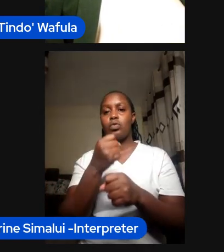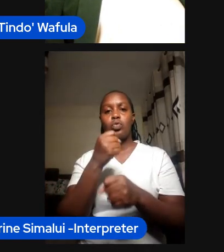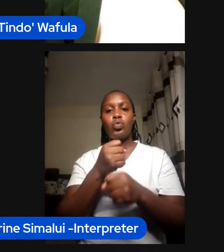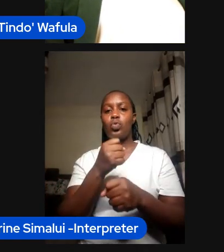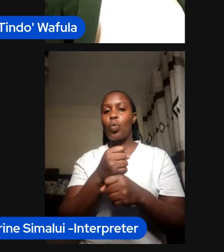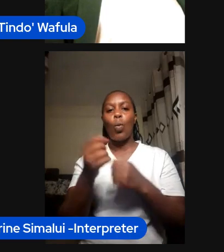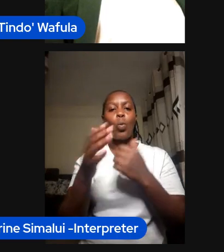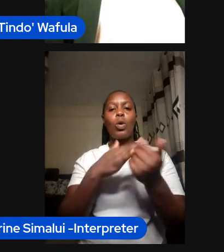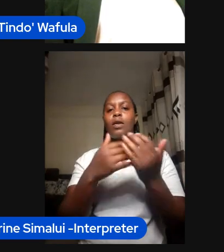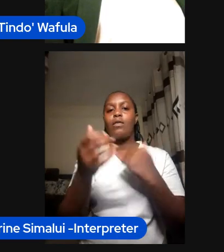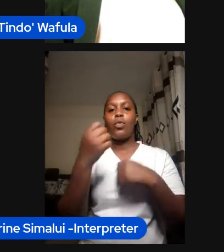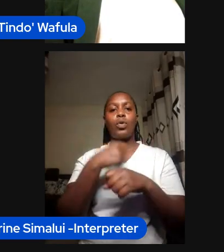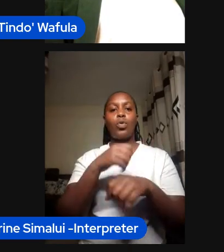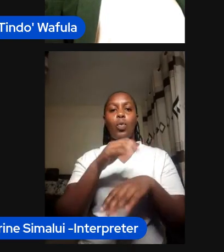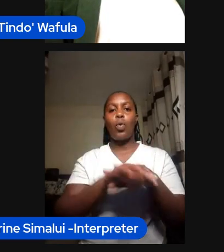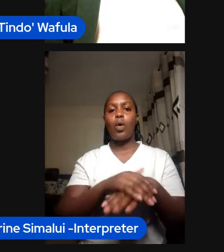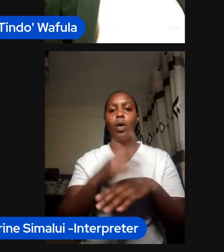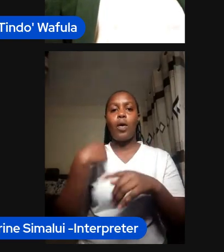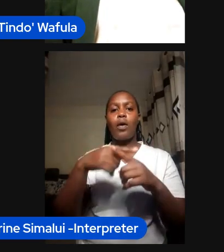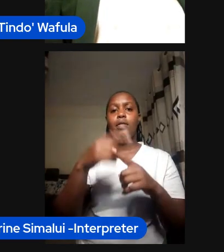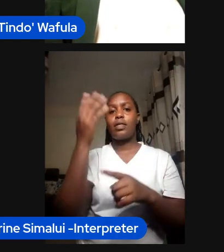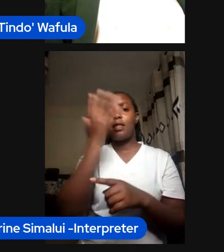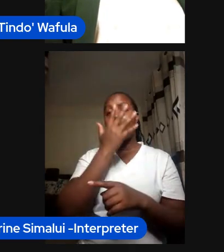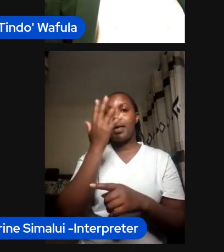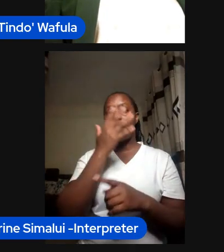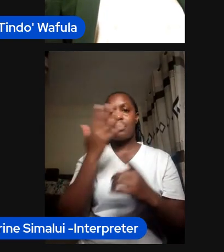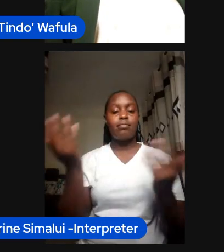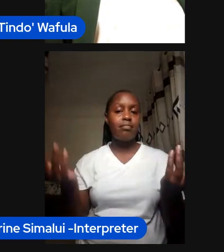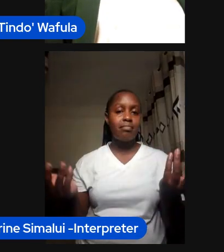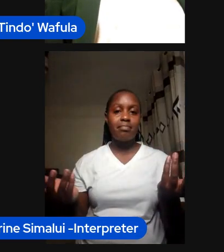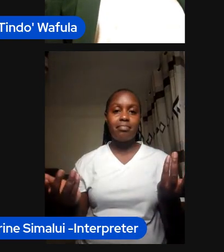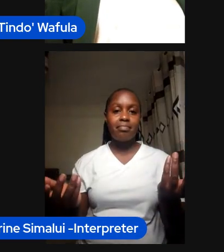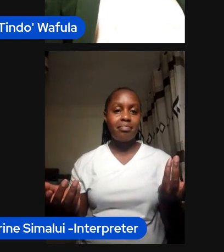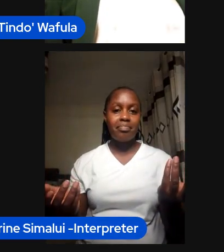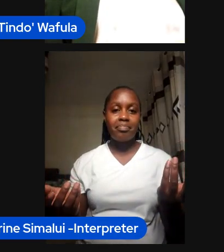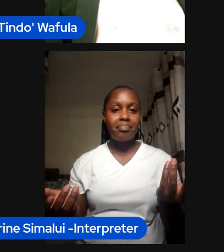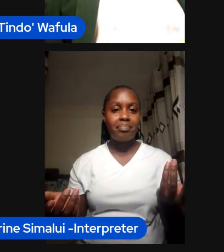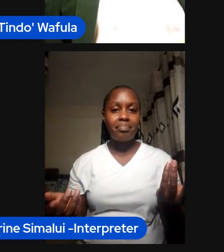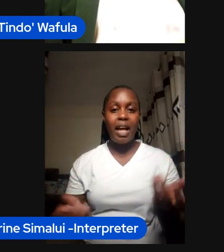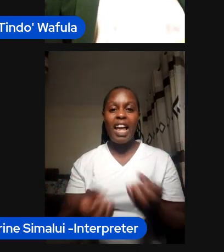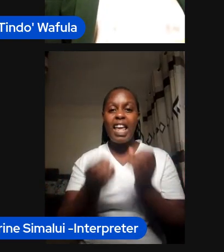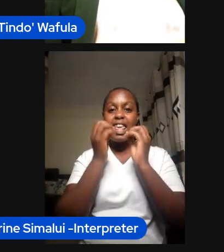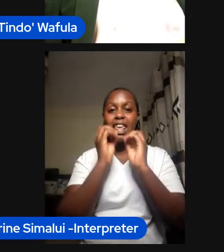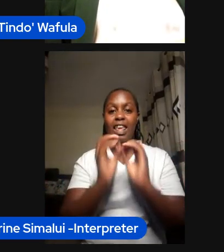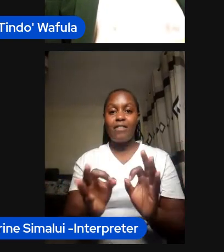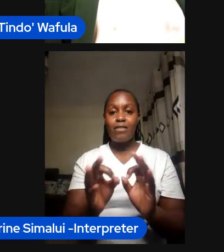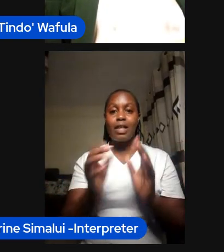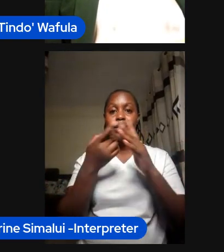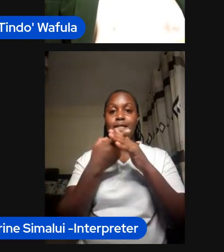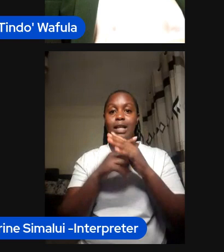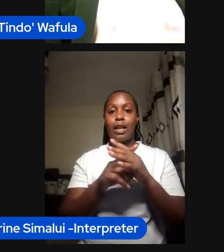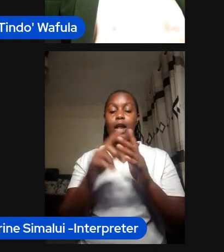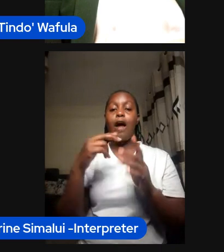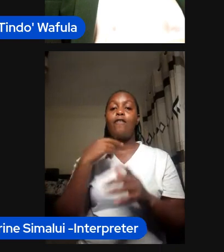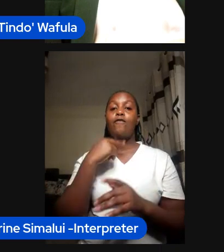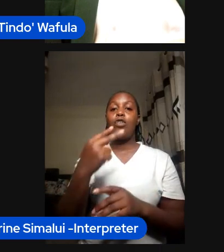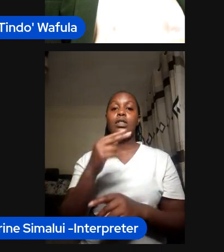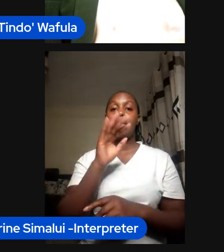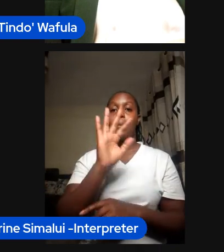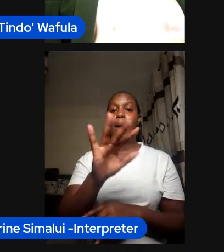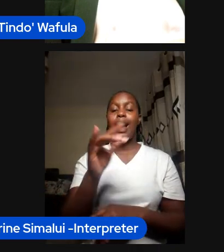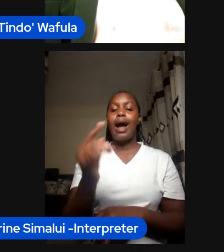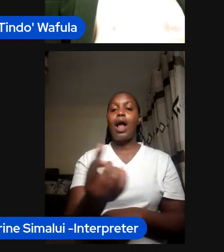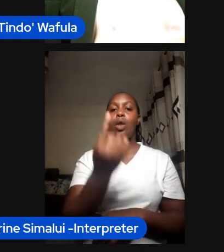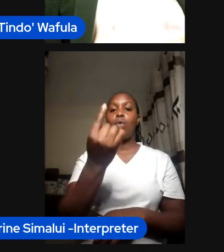if on a video? It can't happen, you know? So if you can start with your voice, if you have the voice, well and good,